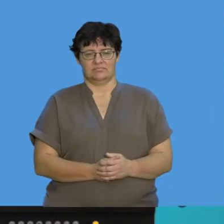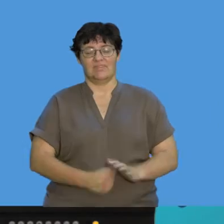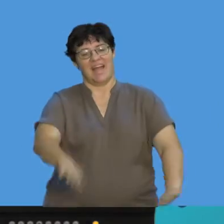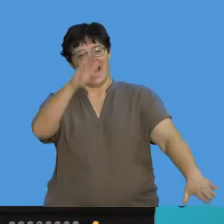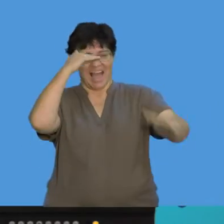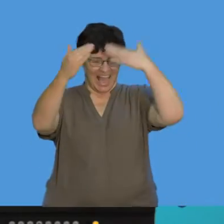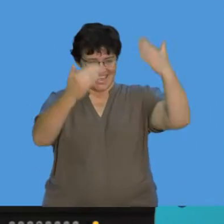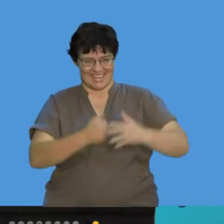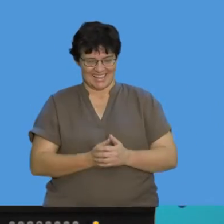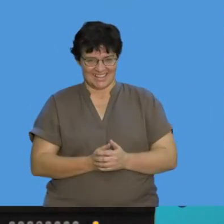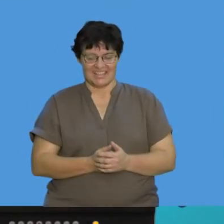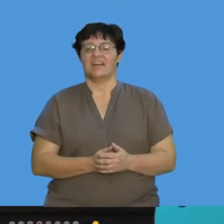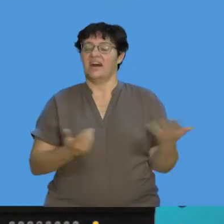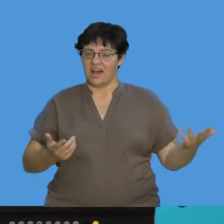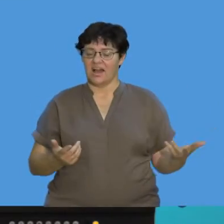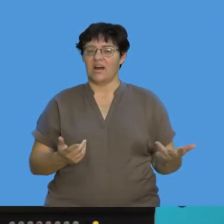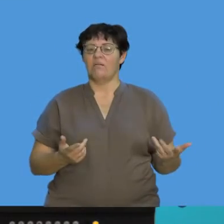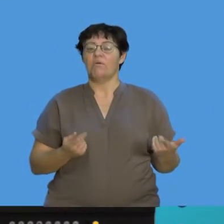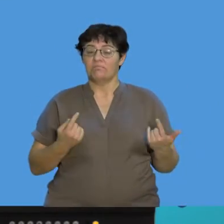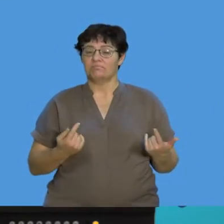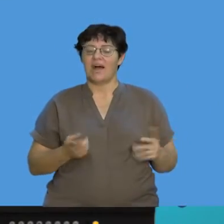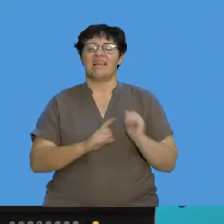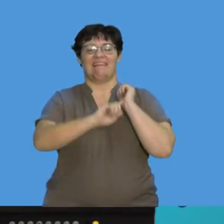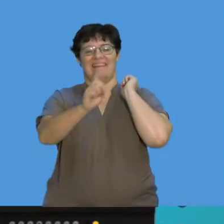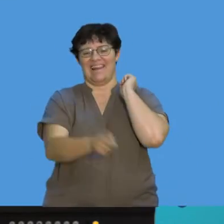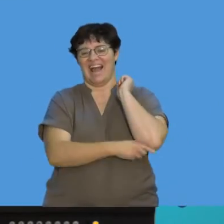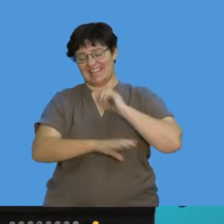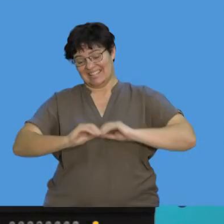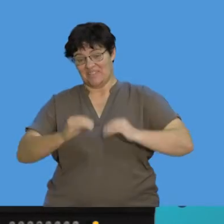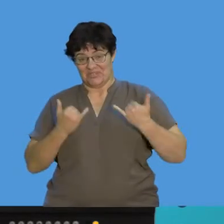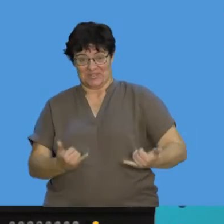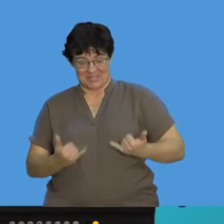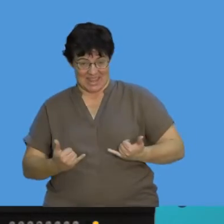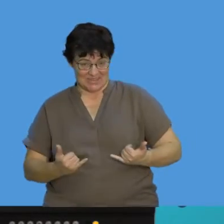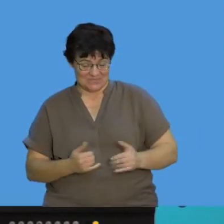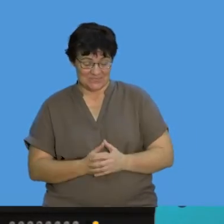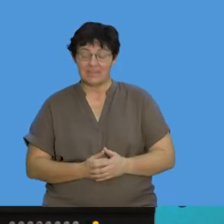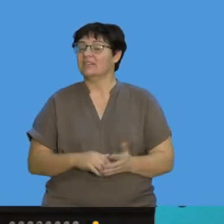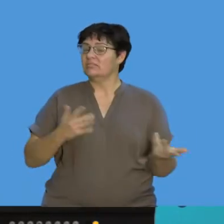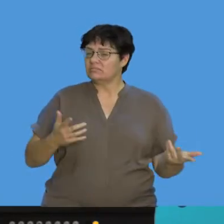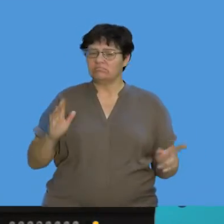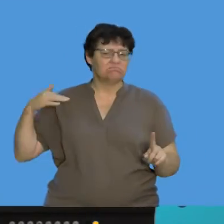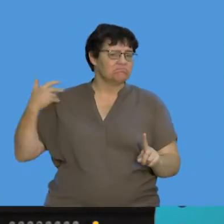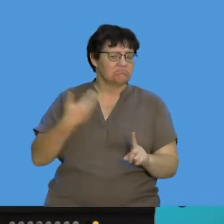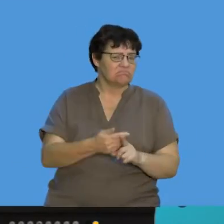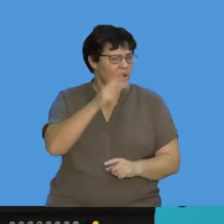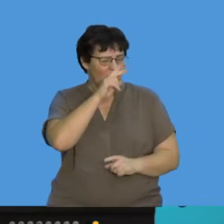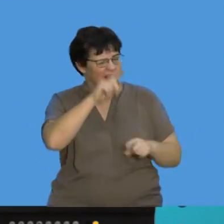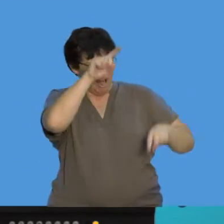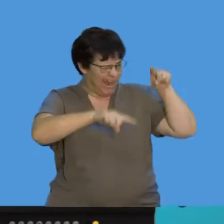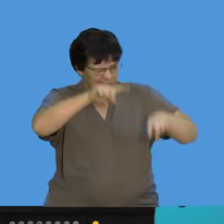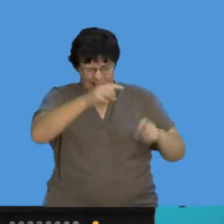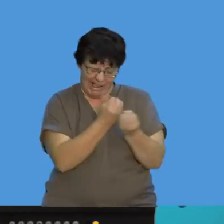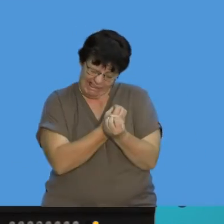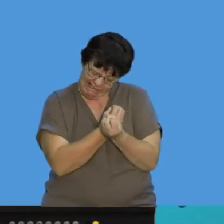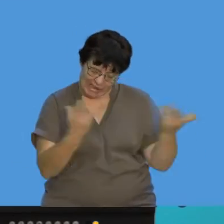Hi guys, welcome back. So guys, we are on our last segment of today's lesson. So we've been looking at a whole lot